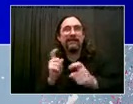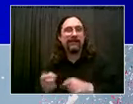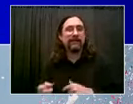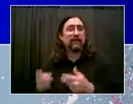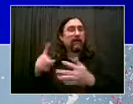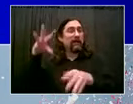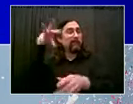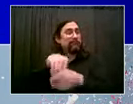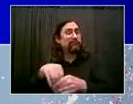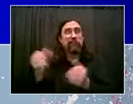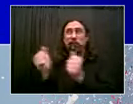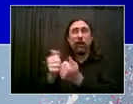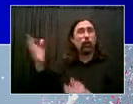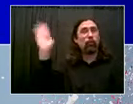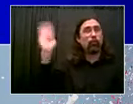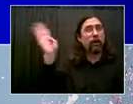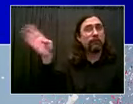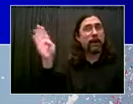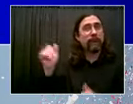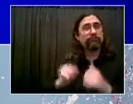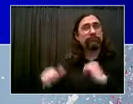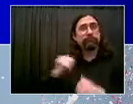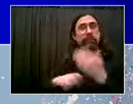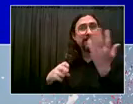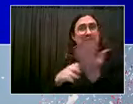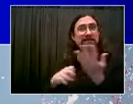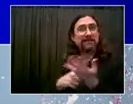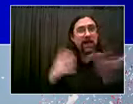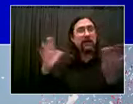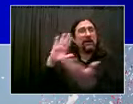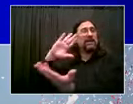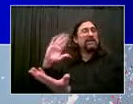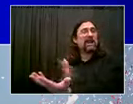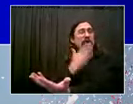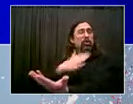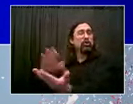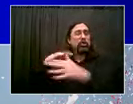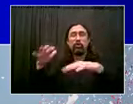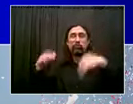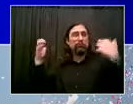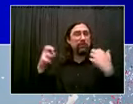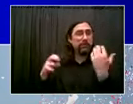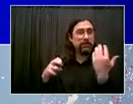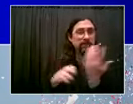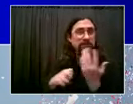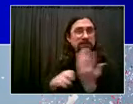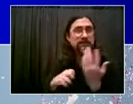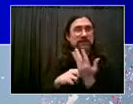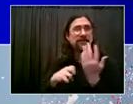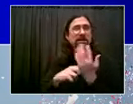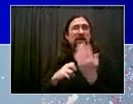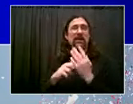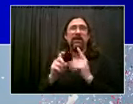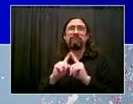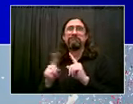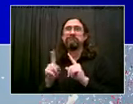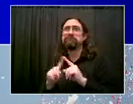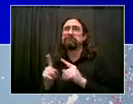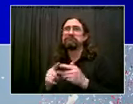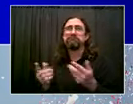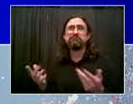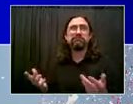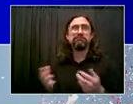New Yorkers are yearning for. These great opportunities, obviously free prizes for folks who get